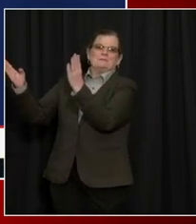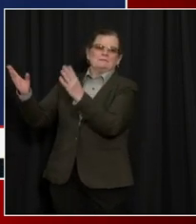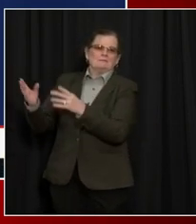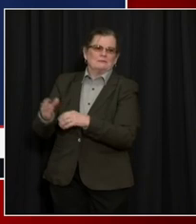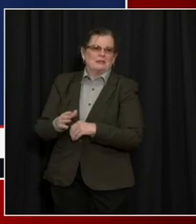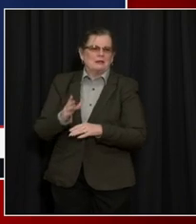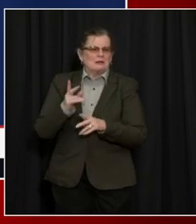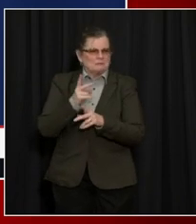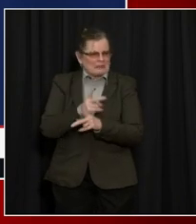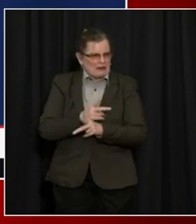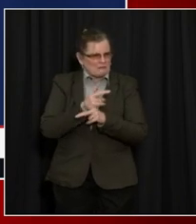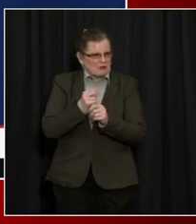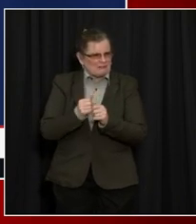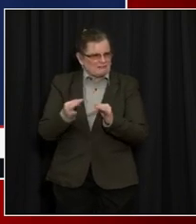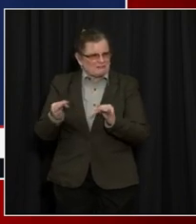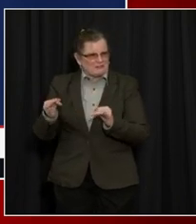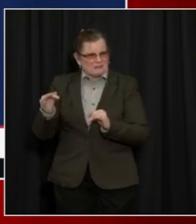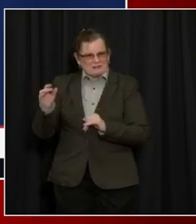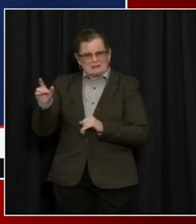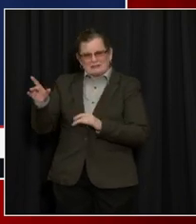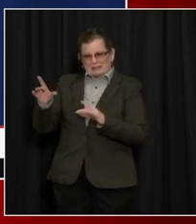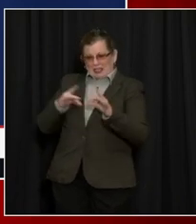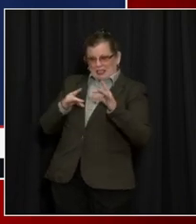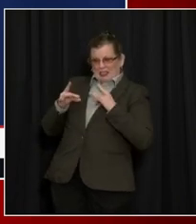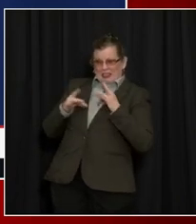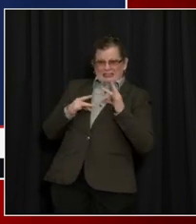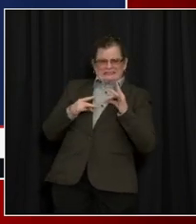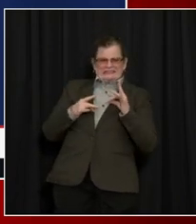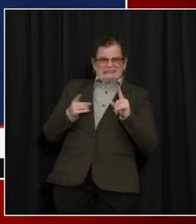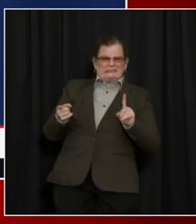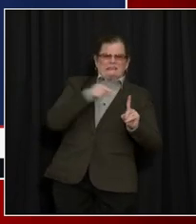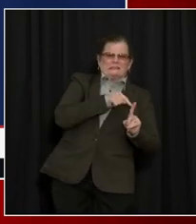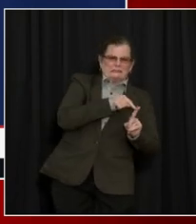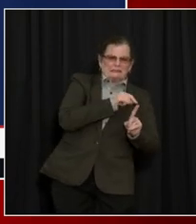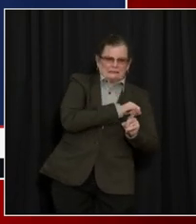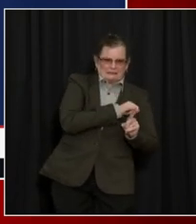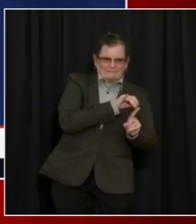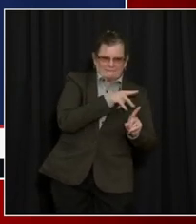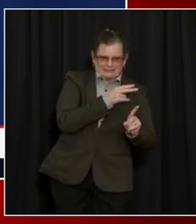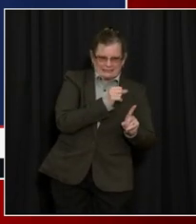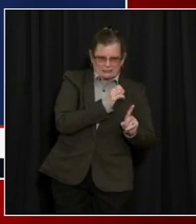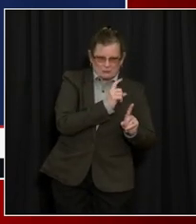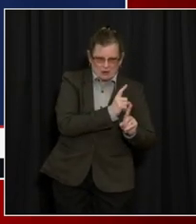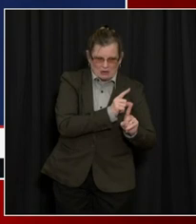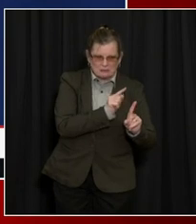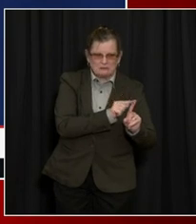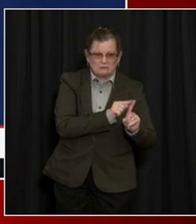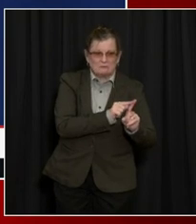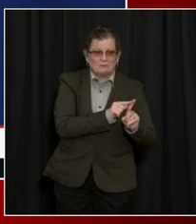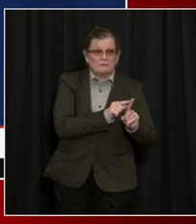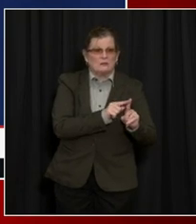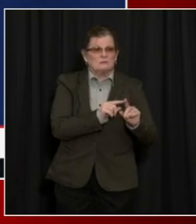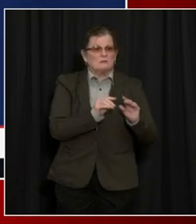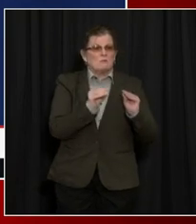for phase 1 businesses, but more information will be available on the mayor's